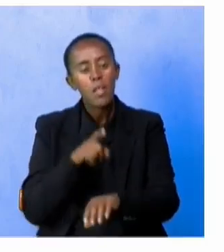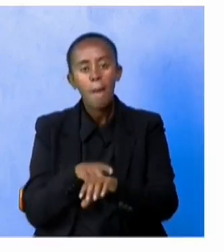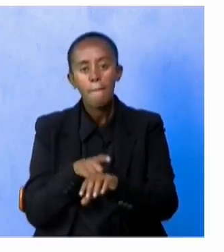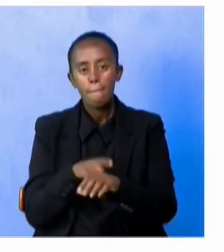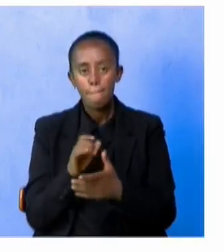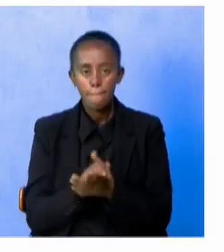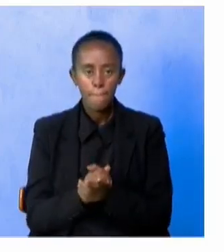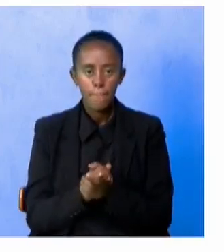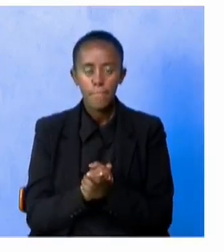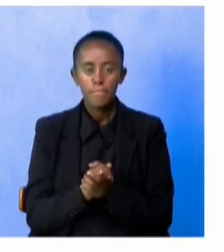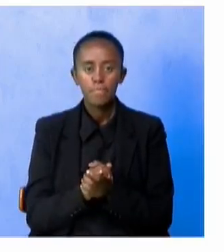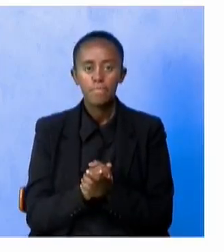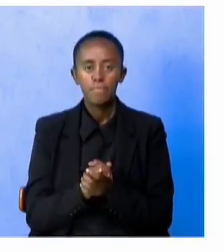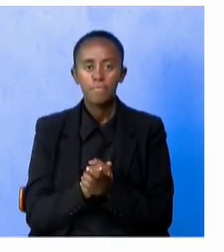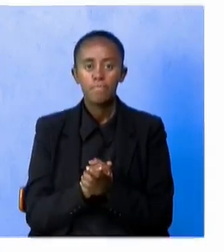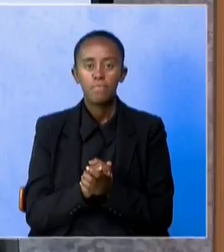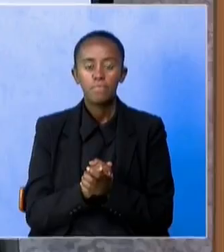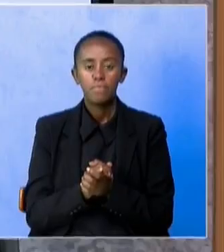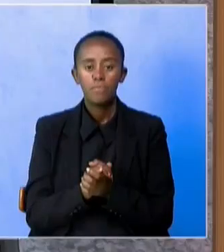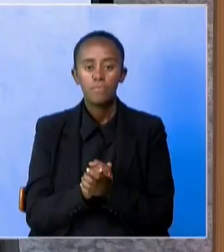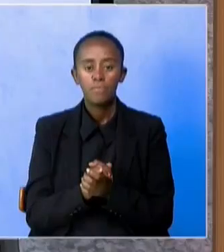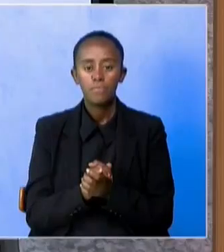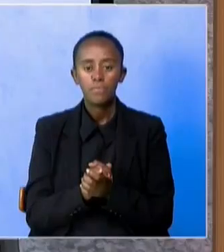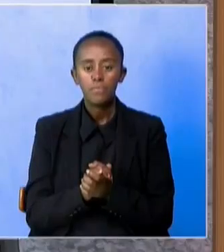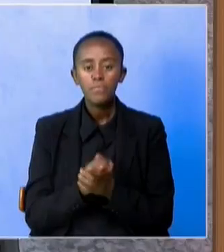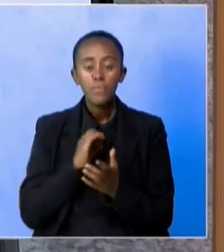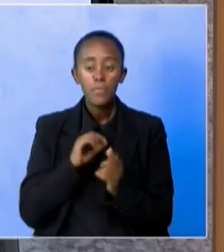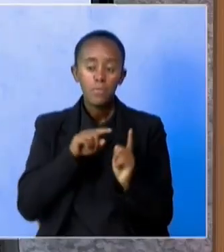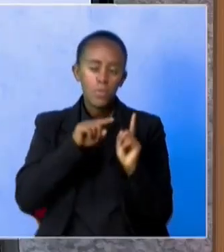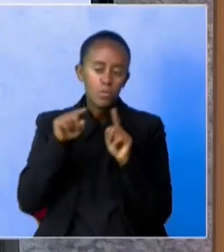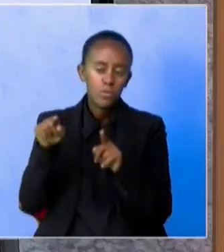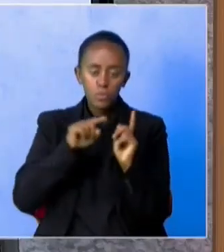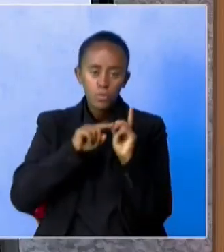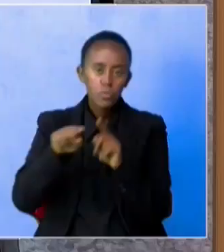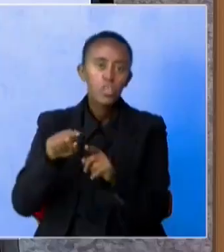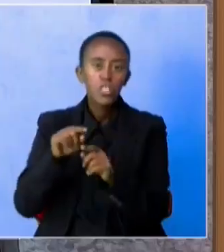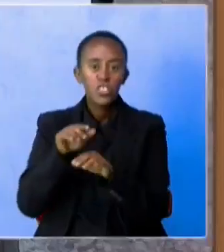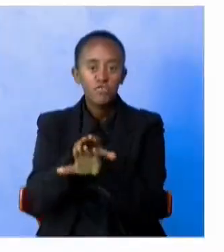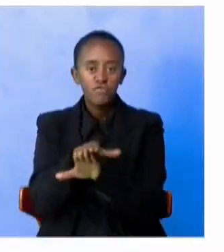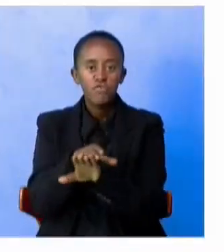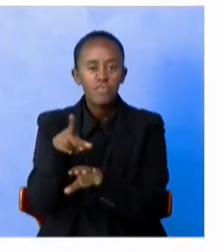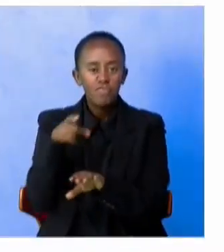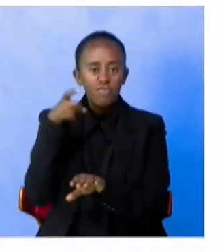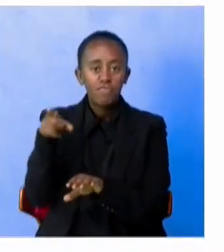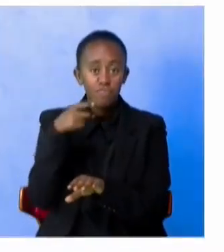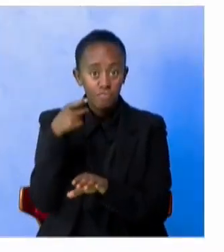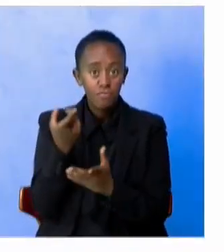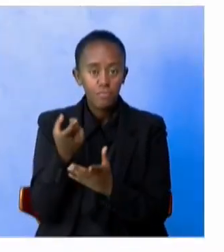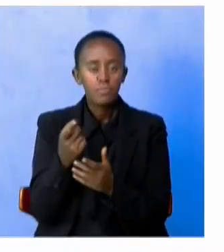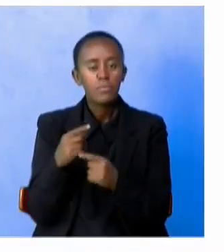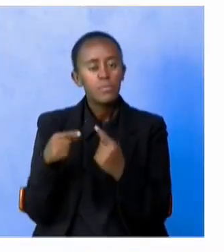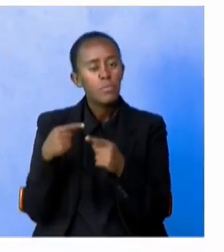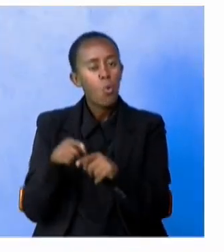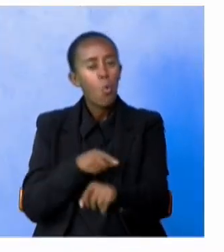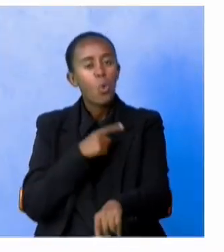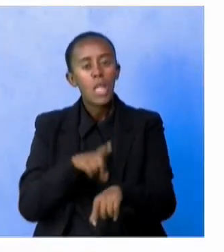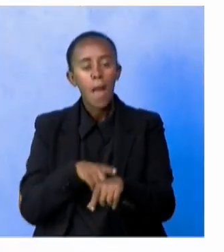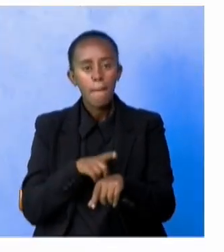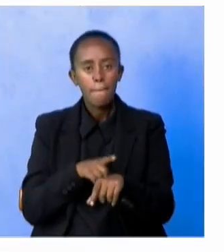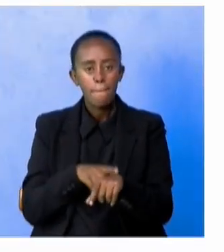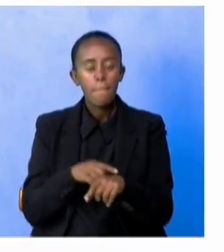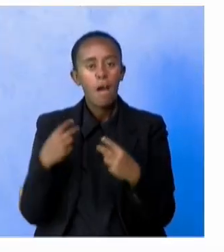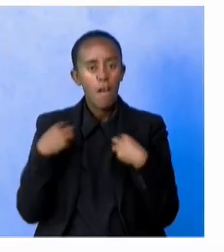I have been going fishing for a long time. Have, again, we have here, and we